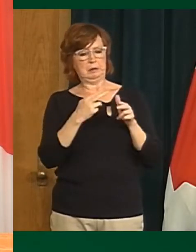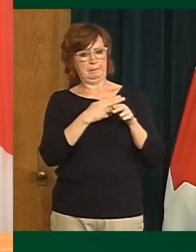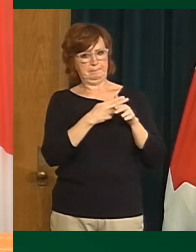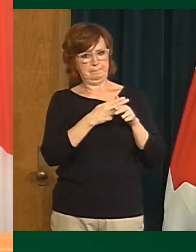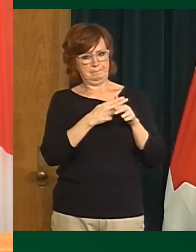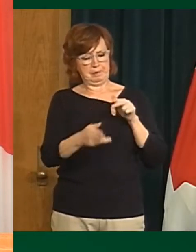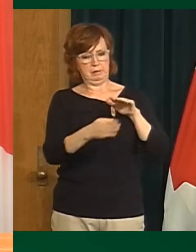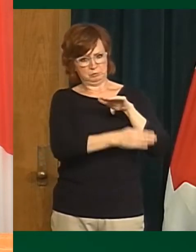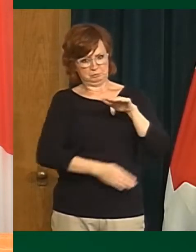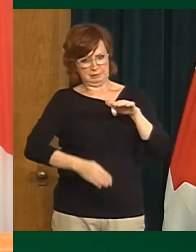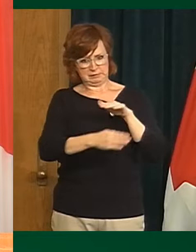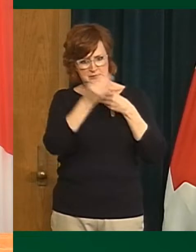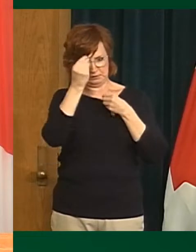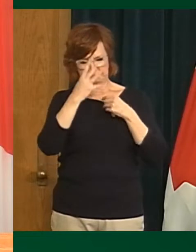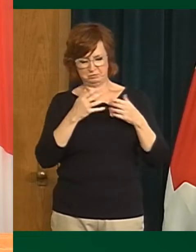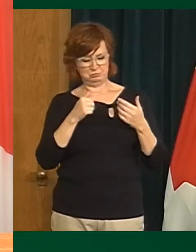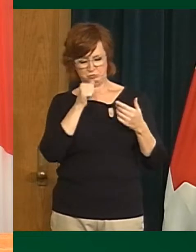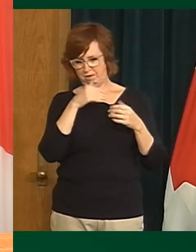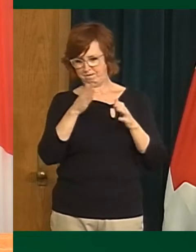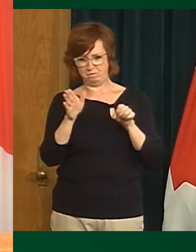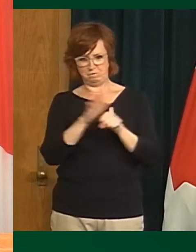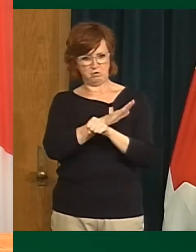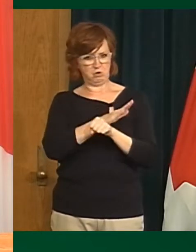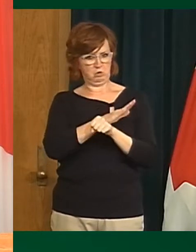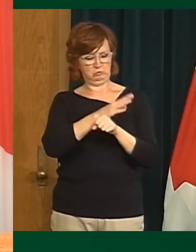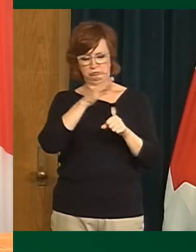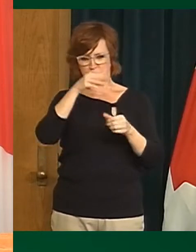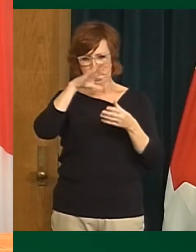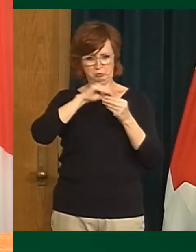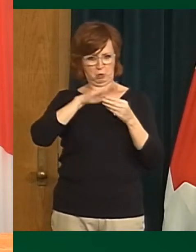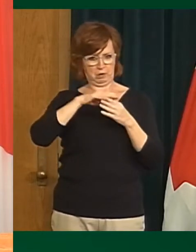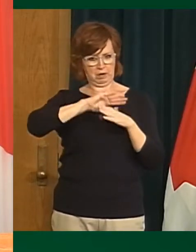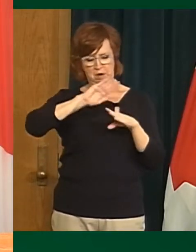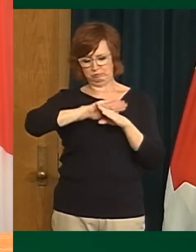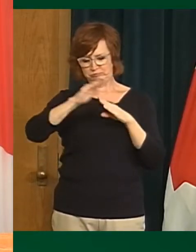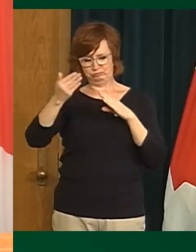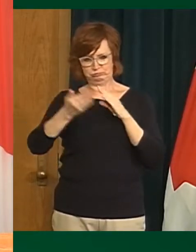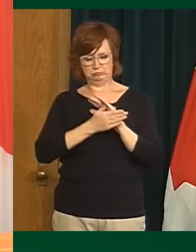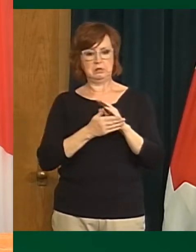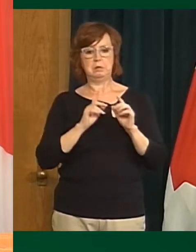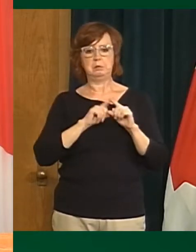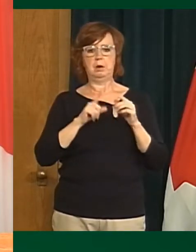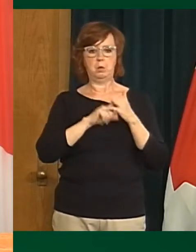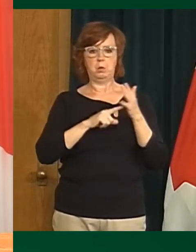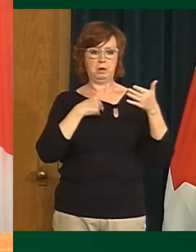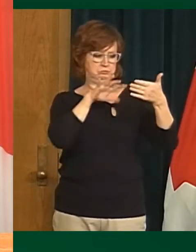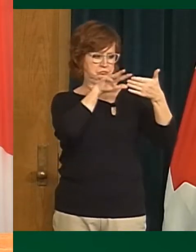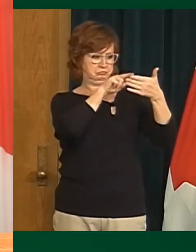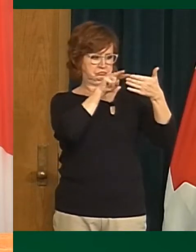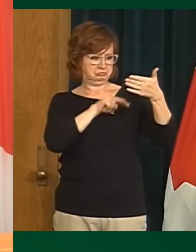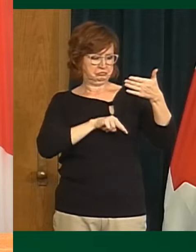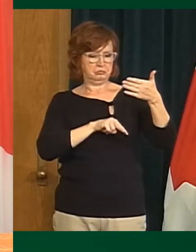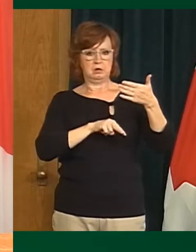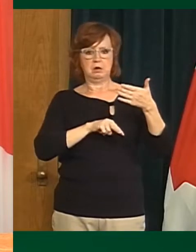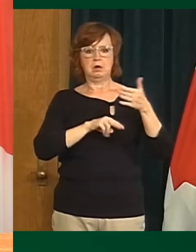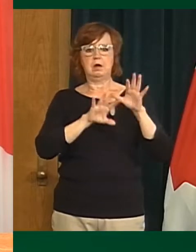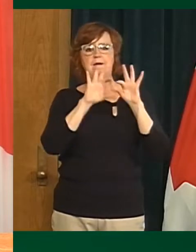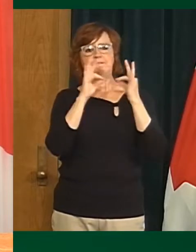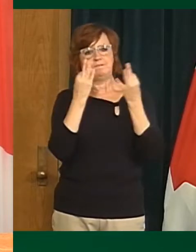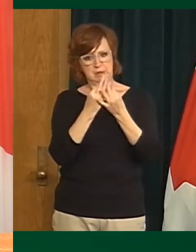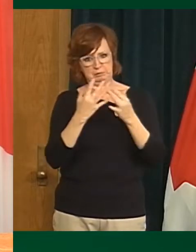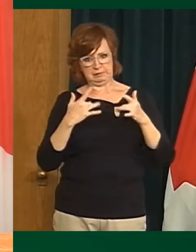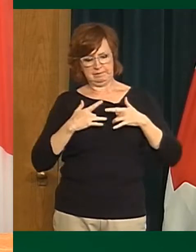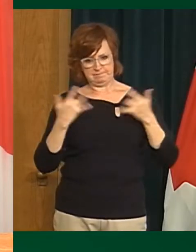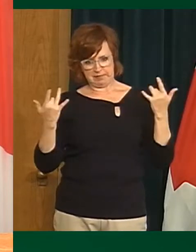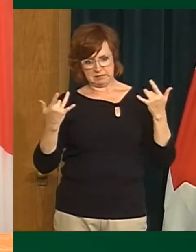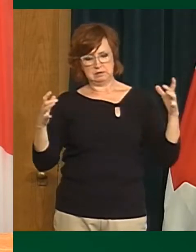that's relevant for the public, we will provide further information. All the information I have at this moment, that there were family events, likely